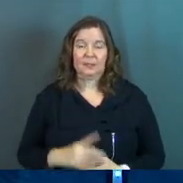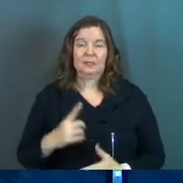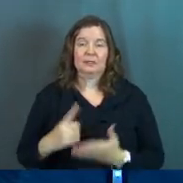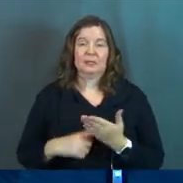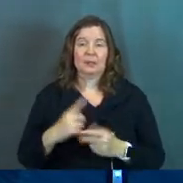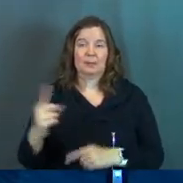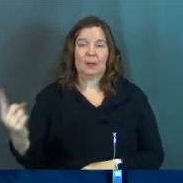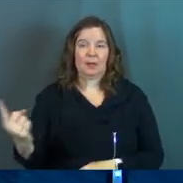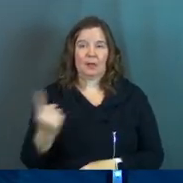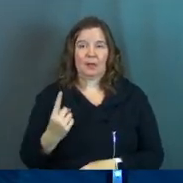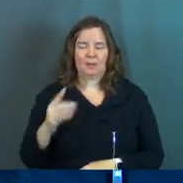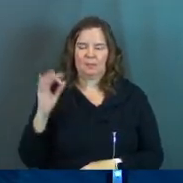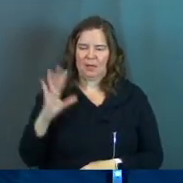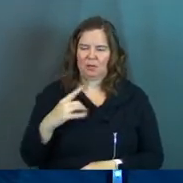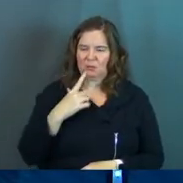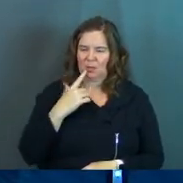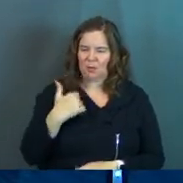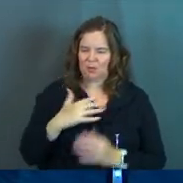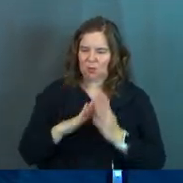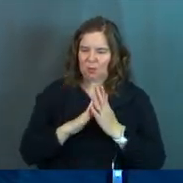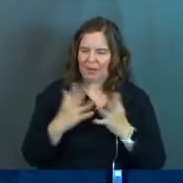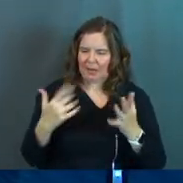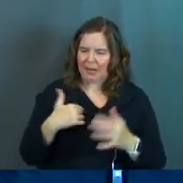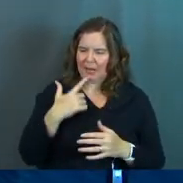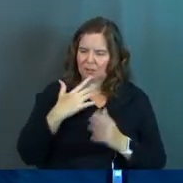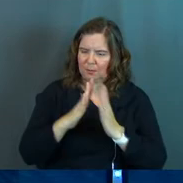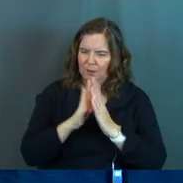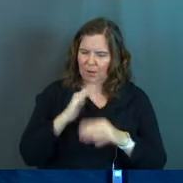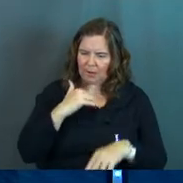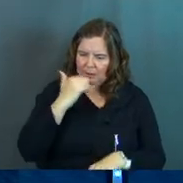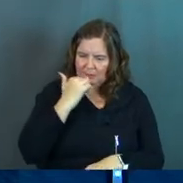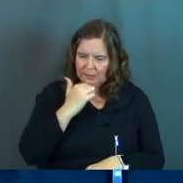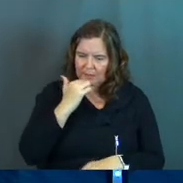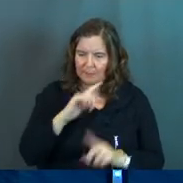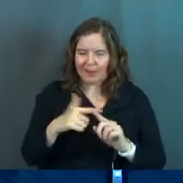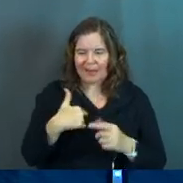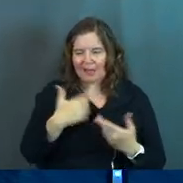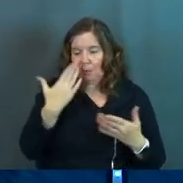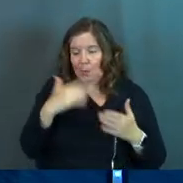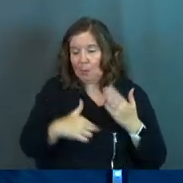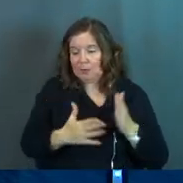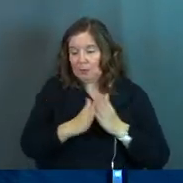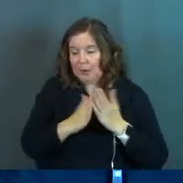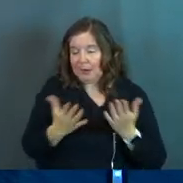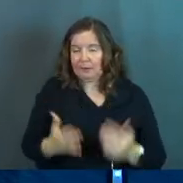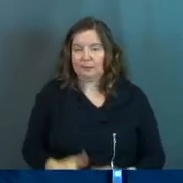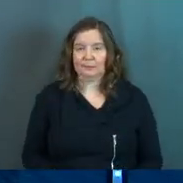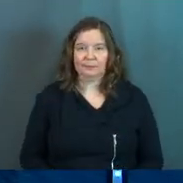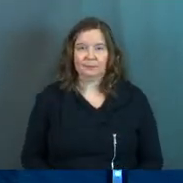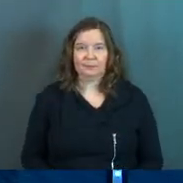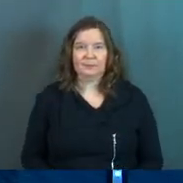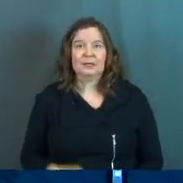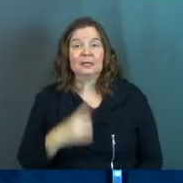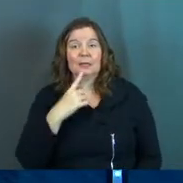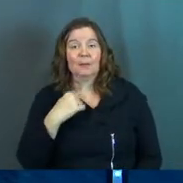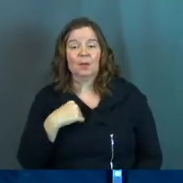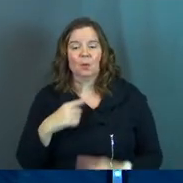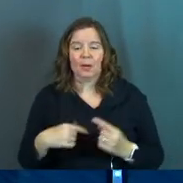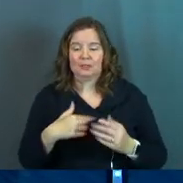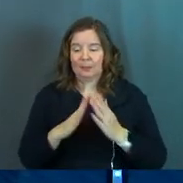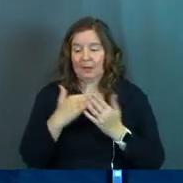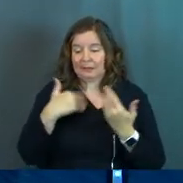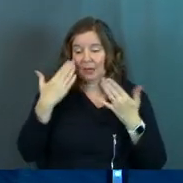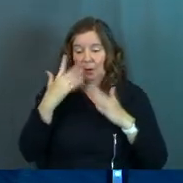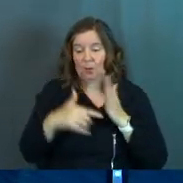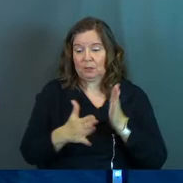Sometimes people come to me and they're like, Pastor, you say we should pray a lot and I should be praying on a daily basis, but I don't know what to pray. Tell me what I should pray because